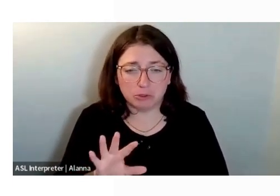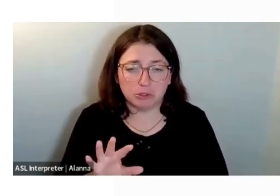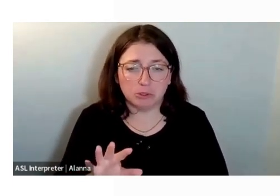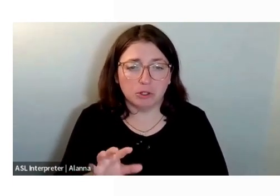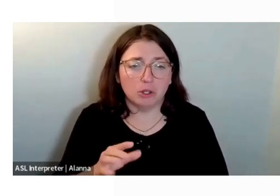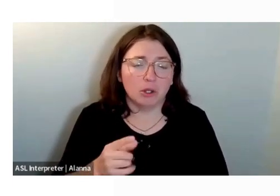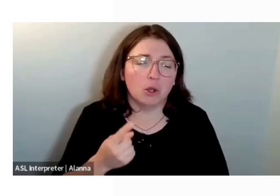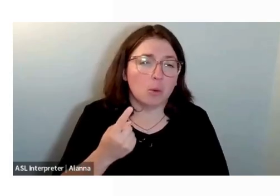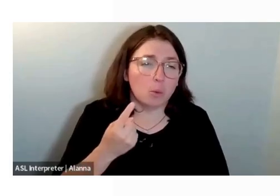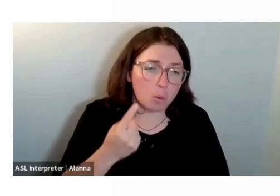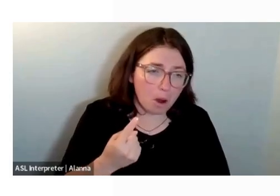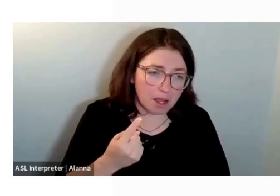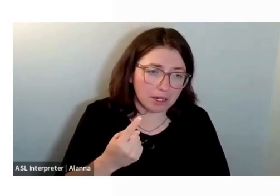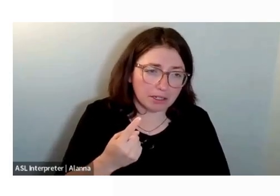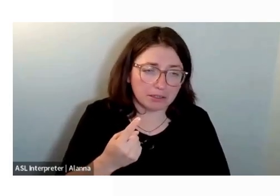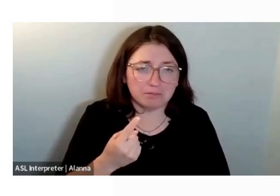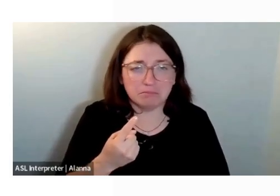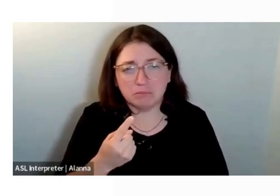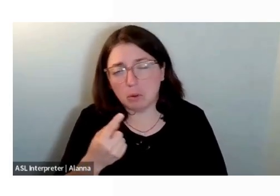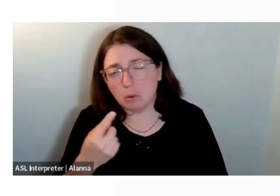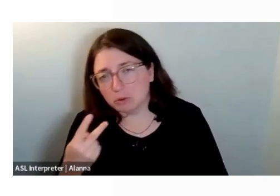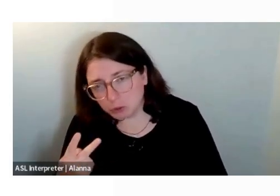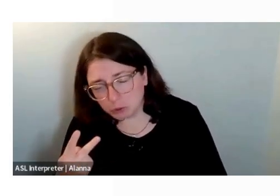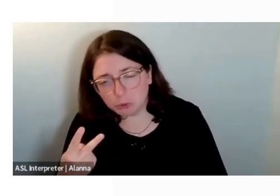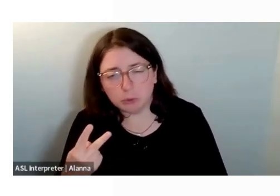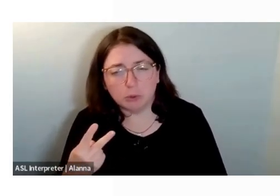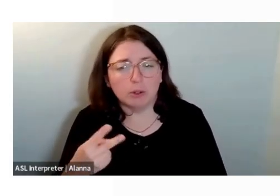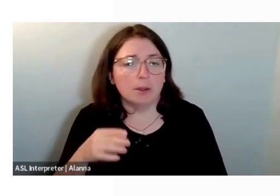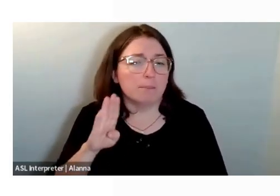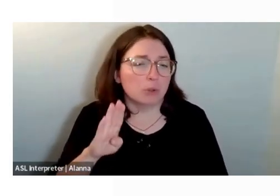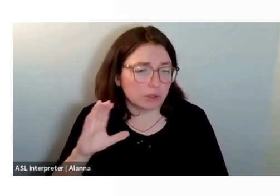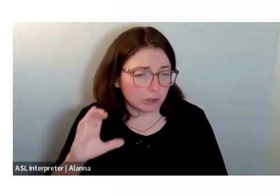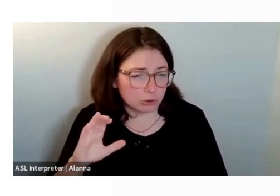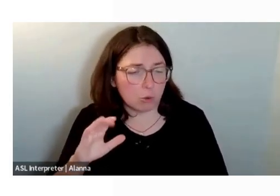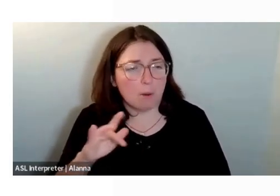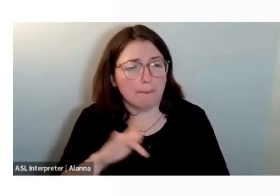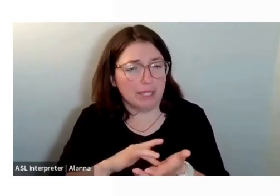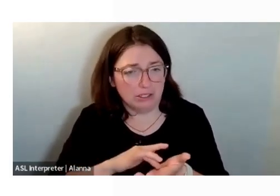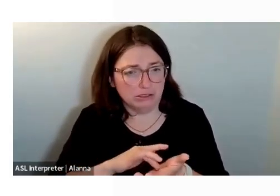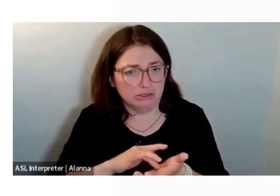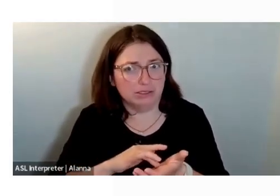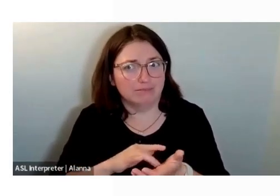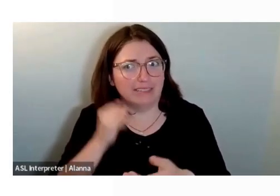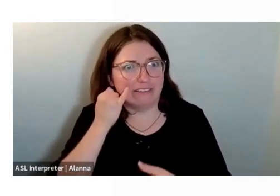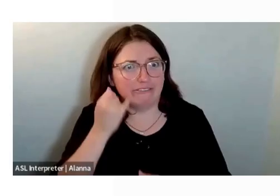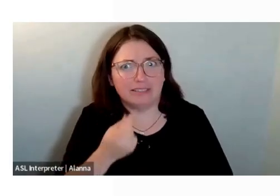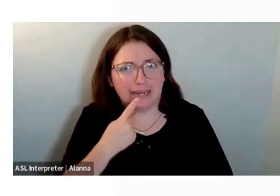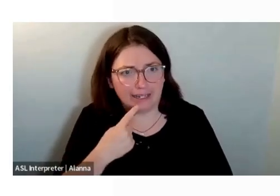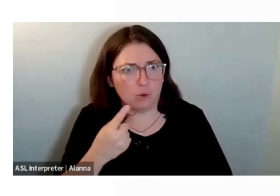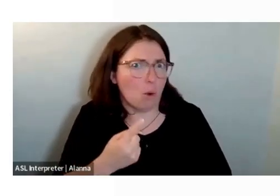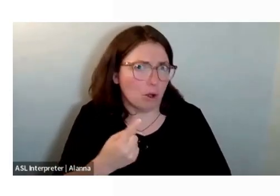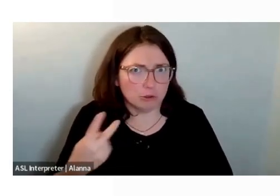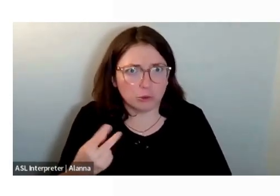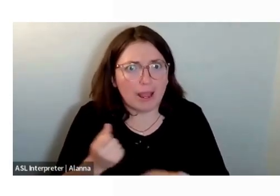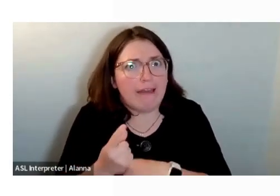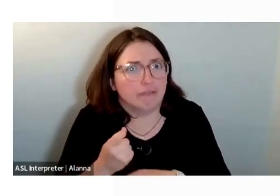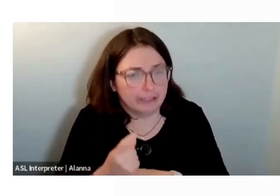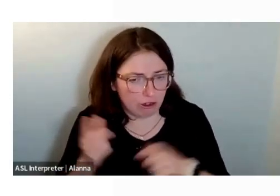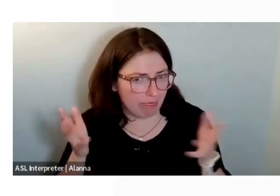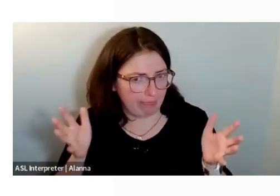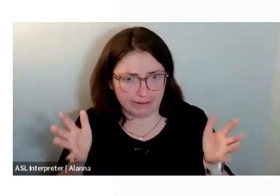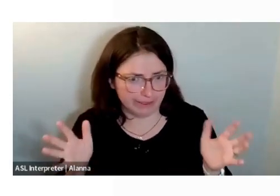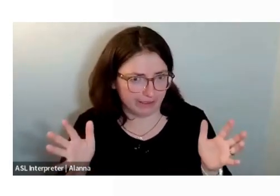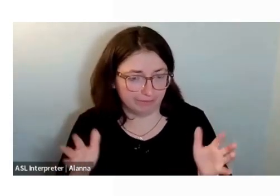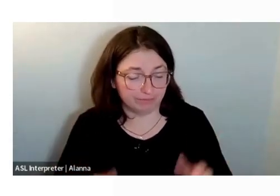several typical birth control pills a year, right? So the estrogen that's in a